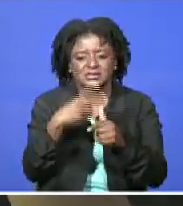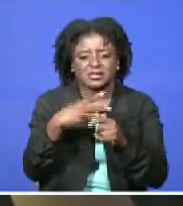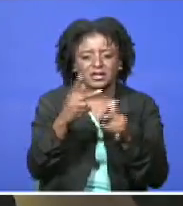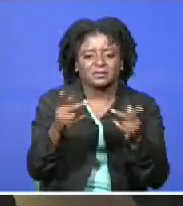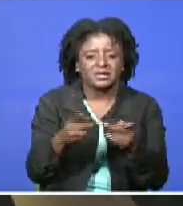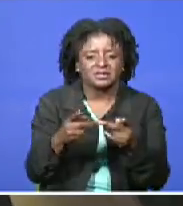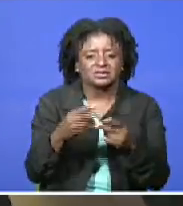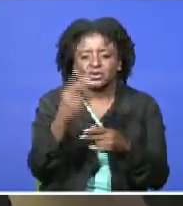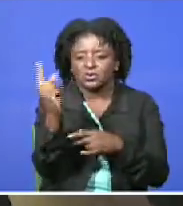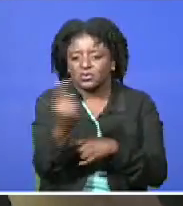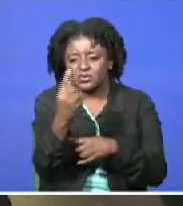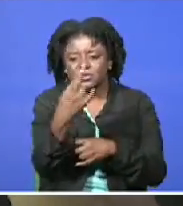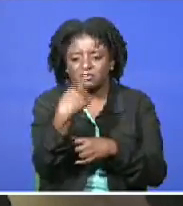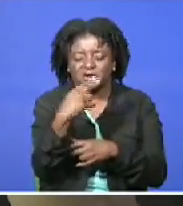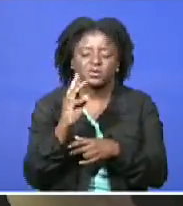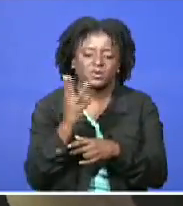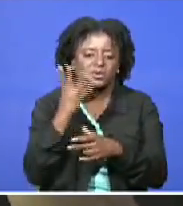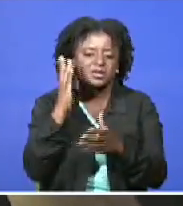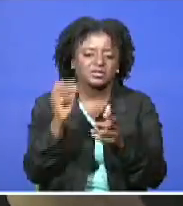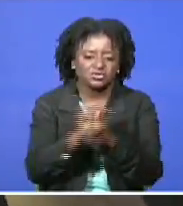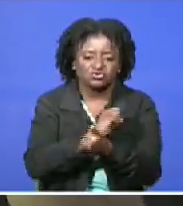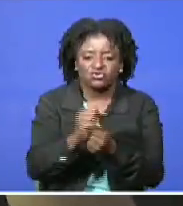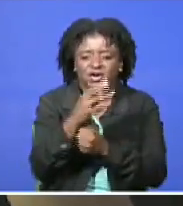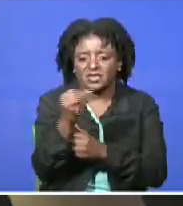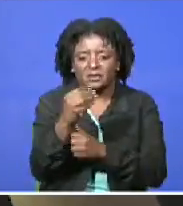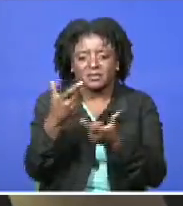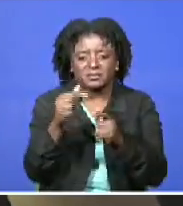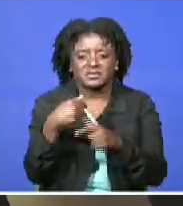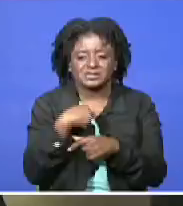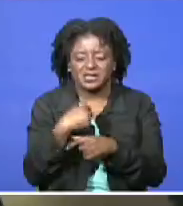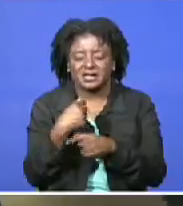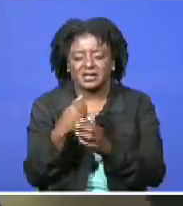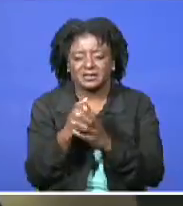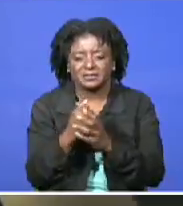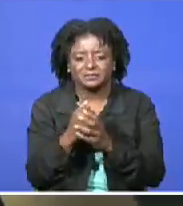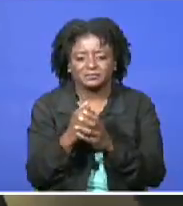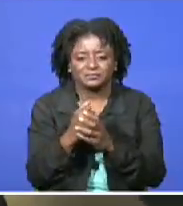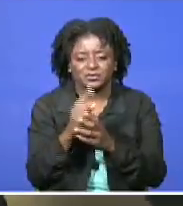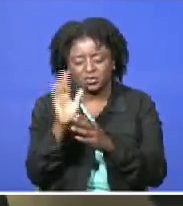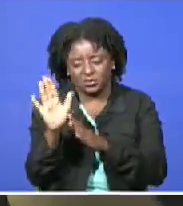Red. We'll destroy them. But let me say before we leave, Johnson.